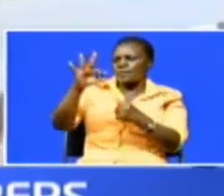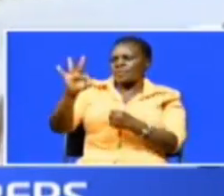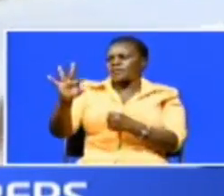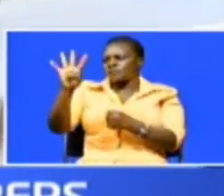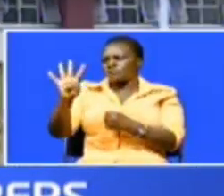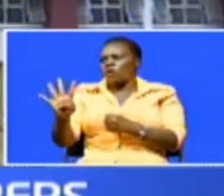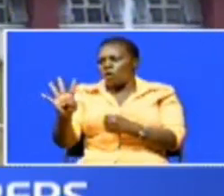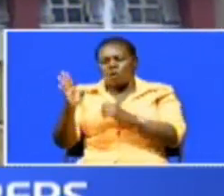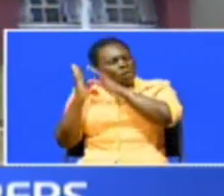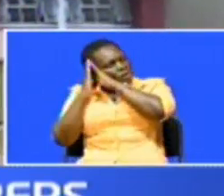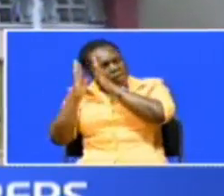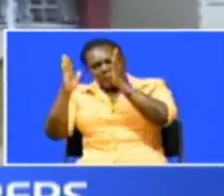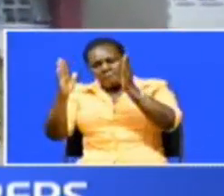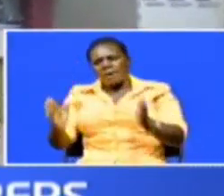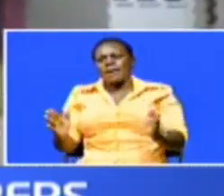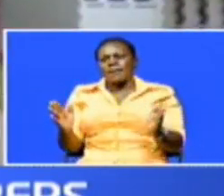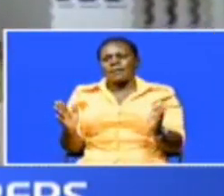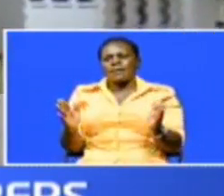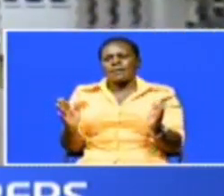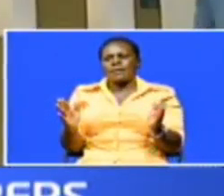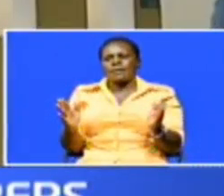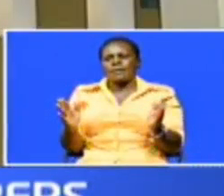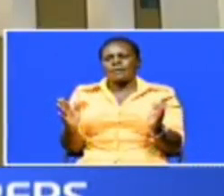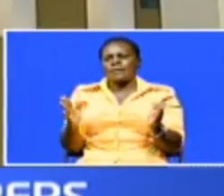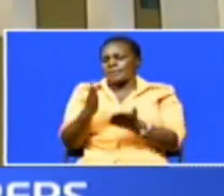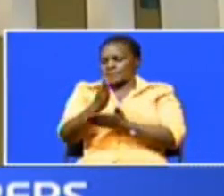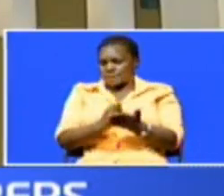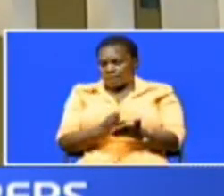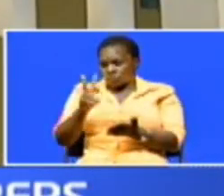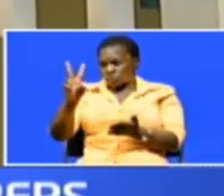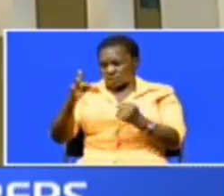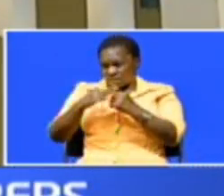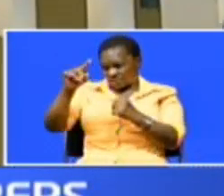11,934 isolation beds for COVID-19 cases. Some